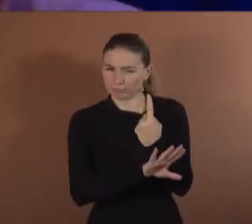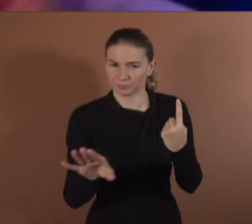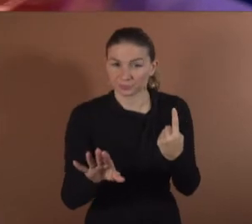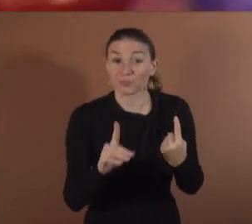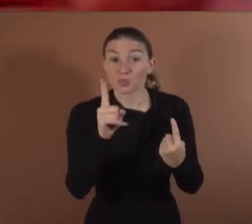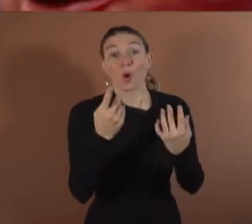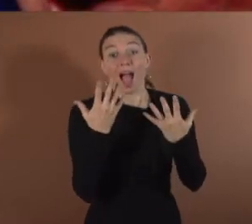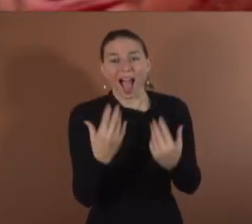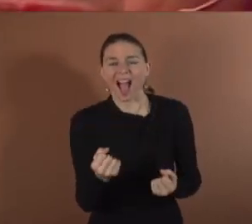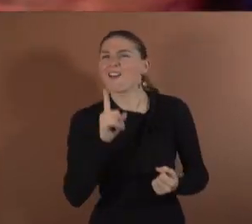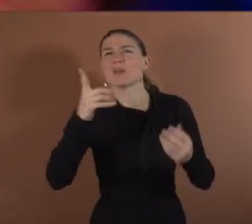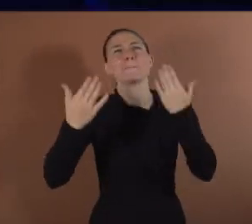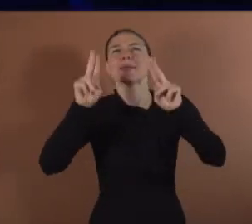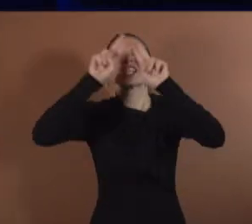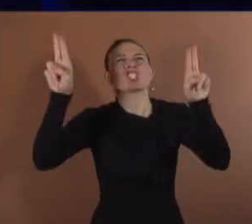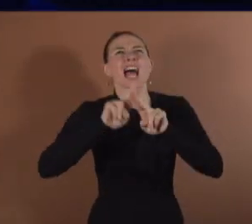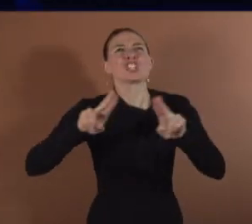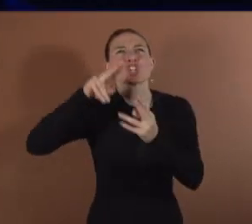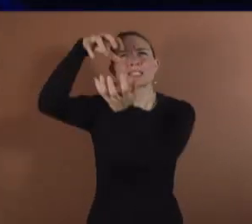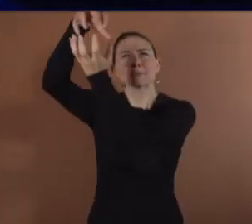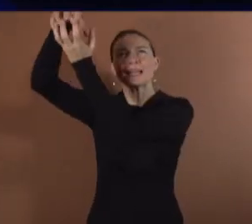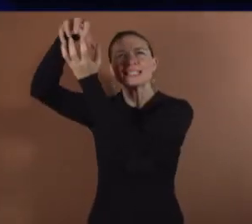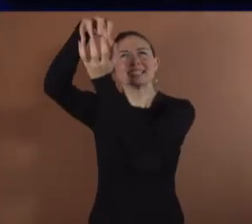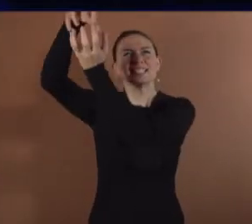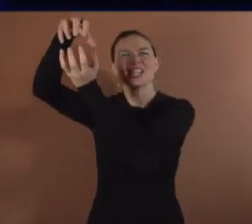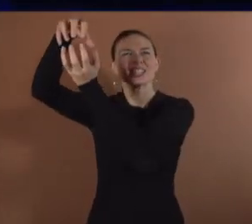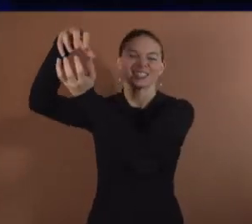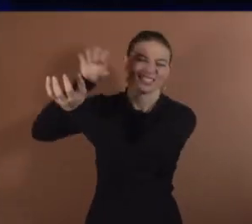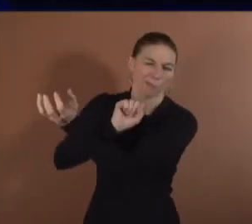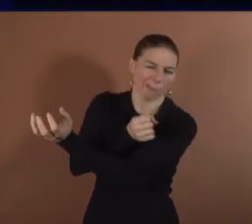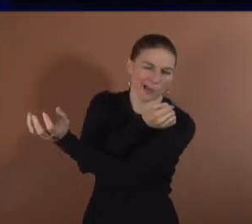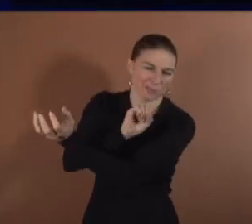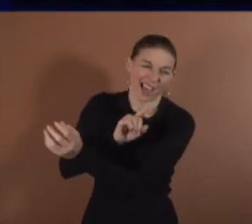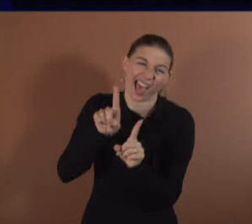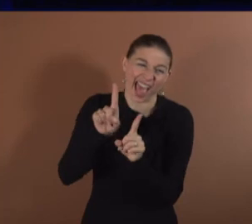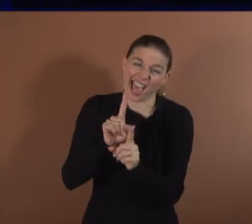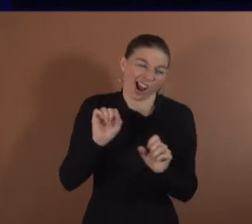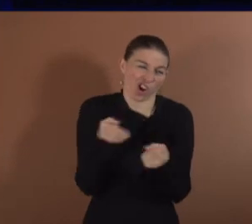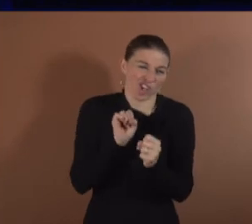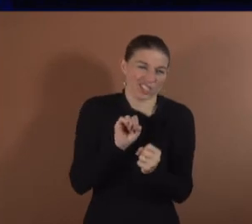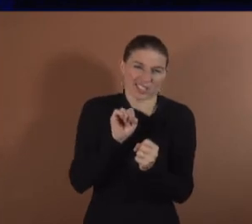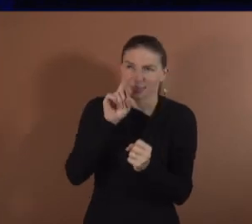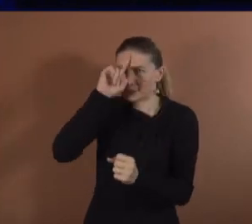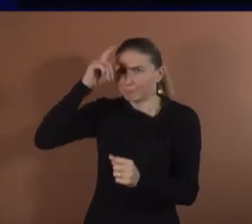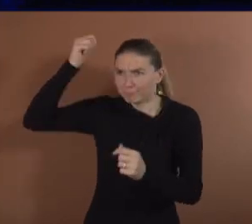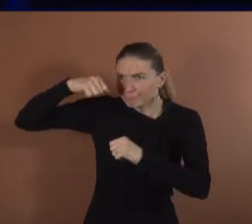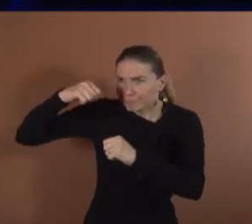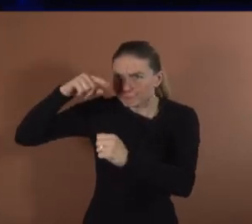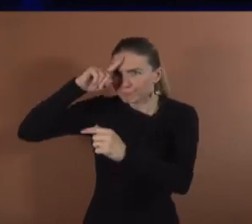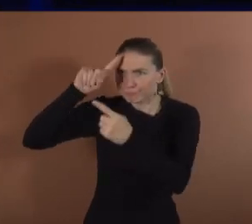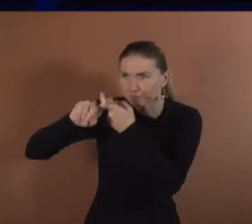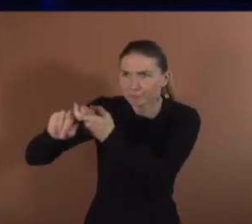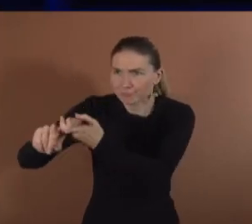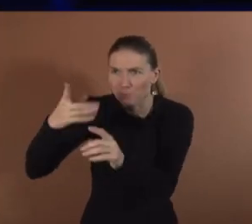Station, but that proved to be quite problematic, and I wasn't able to pull it off before today, but who knows, I might be able to do that. What it is, it's